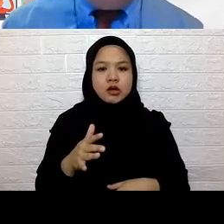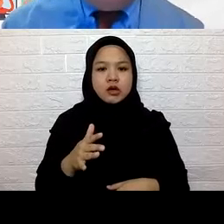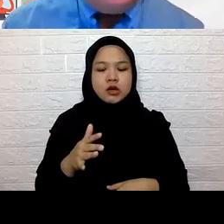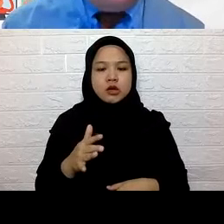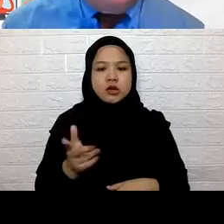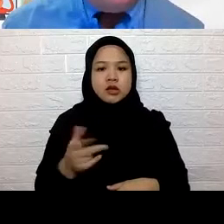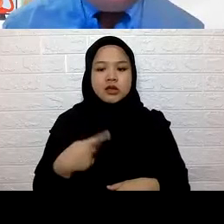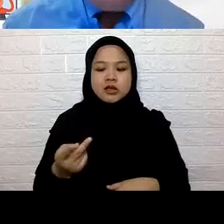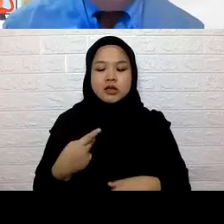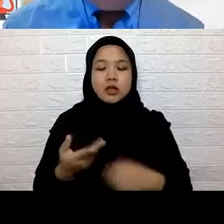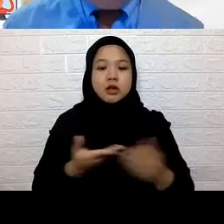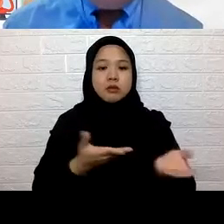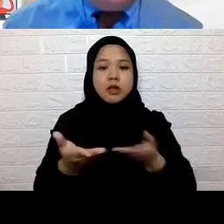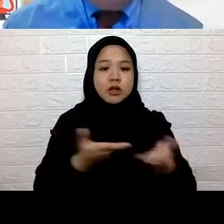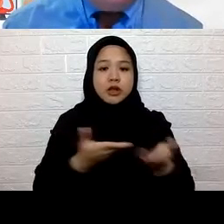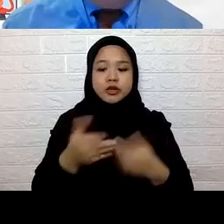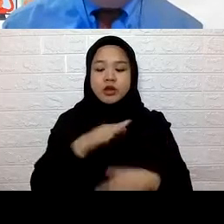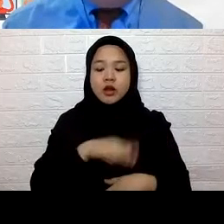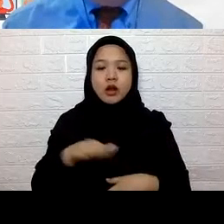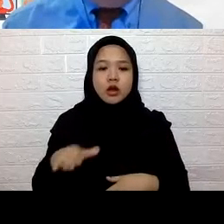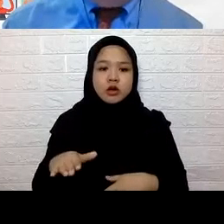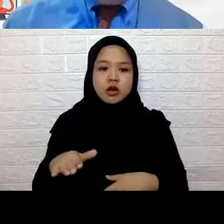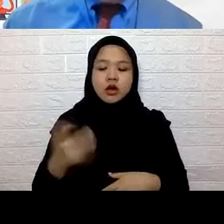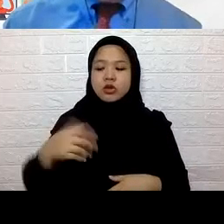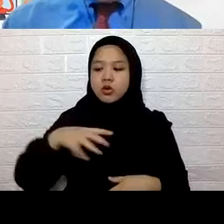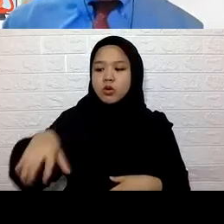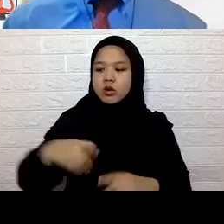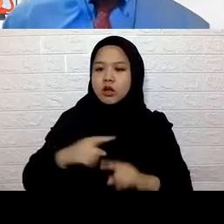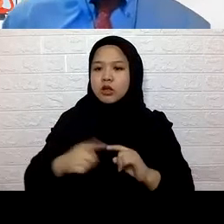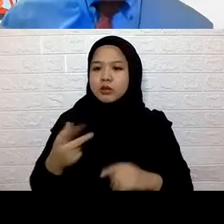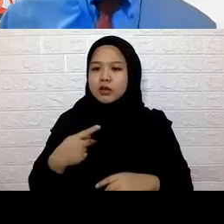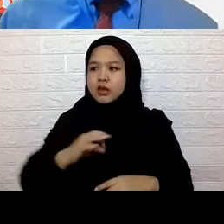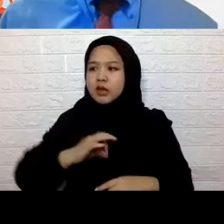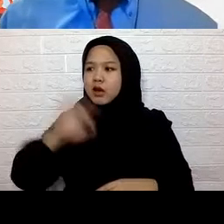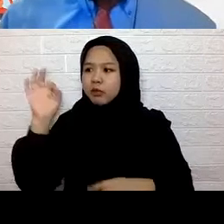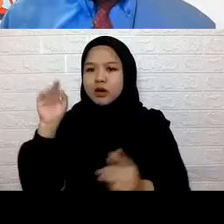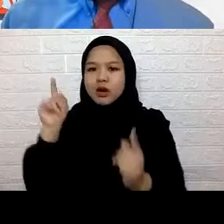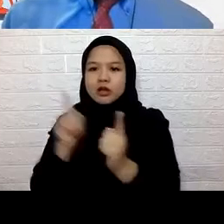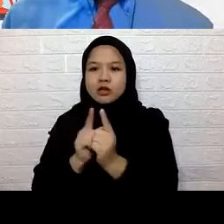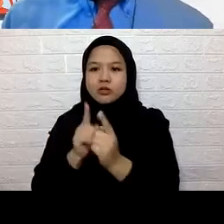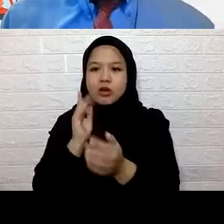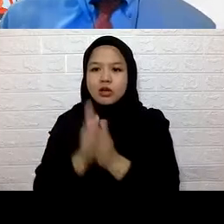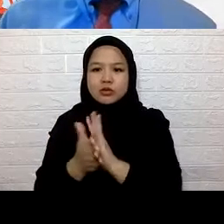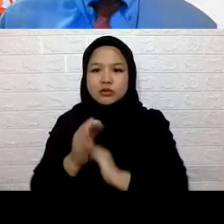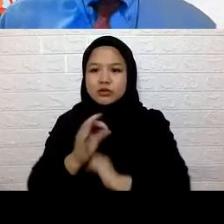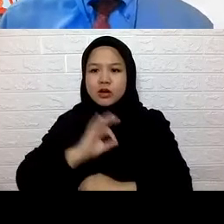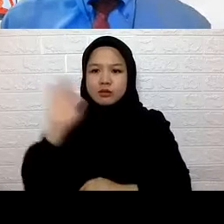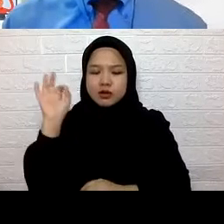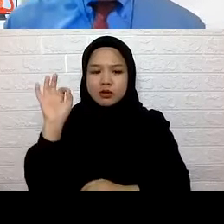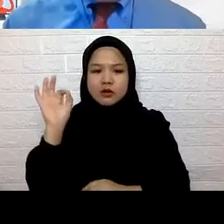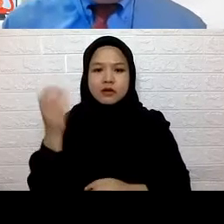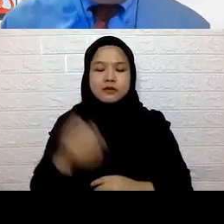they never meet them in person. They never meet them face to face. It's changing the nature of